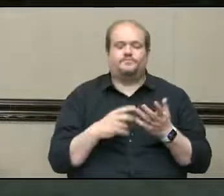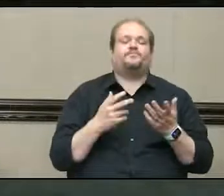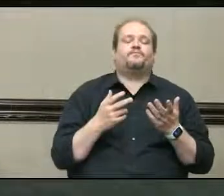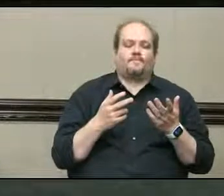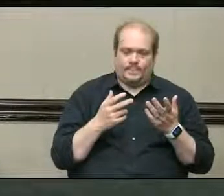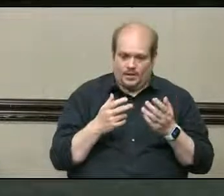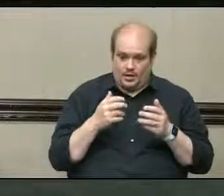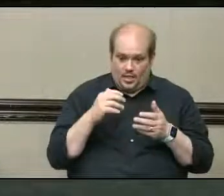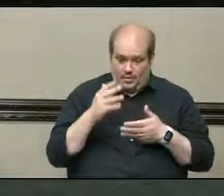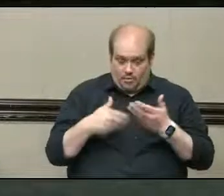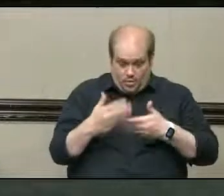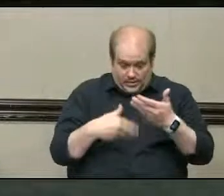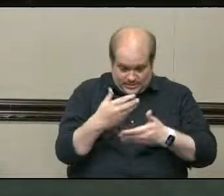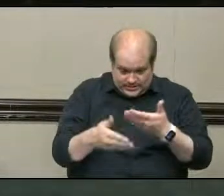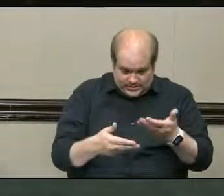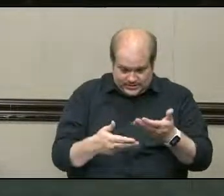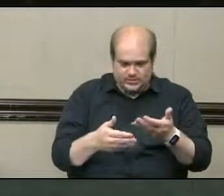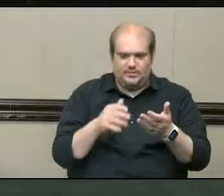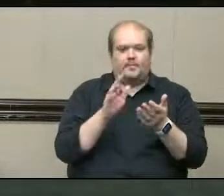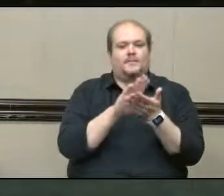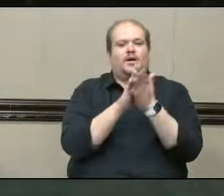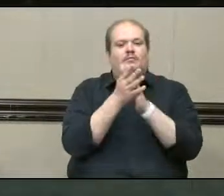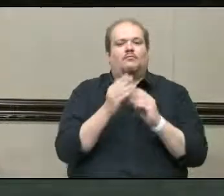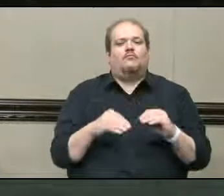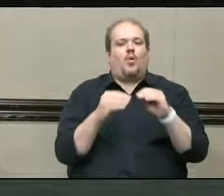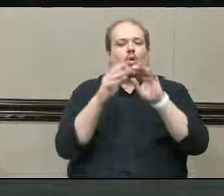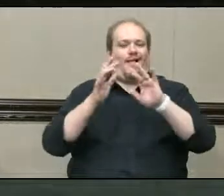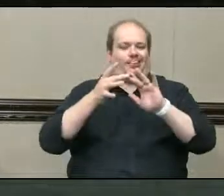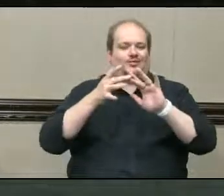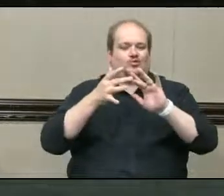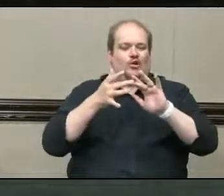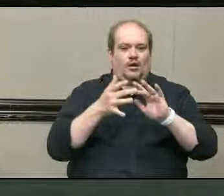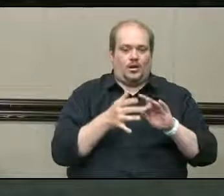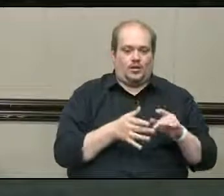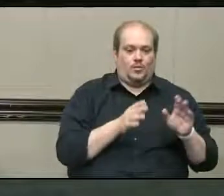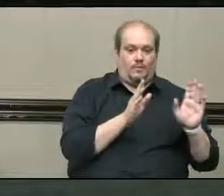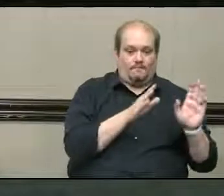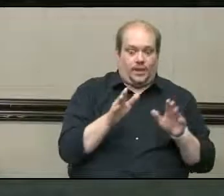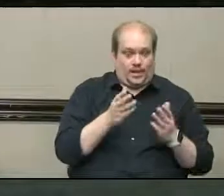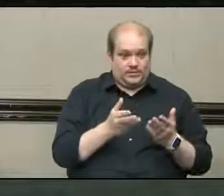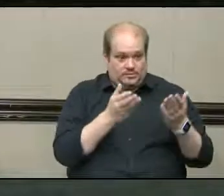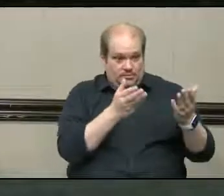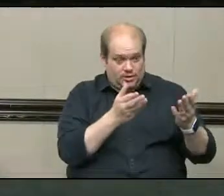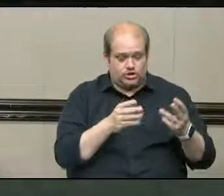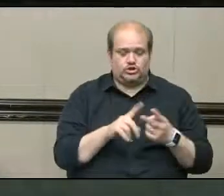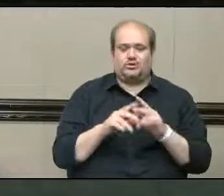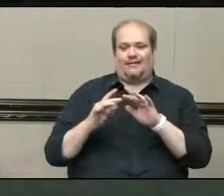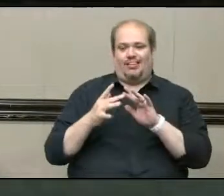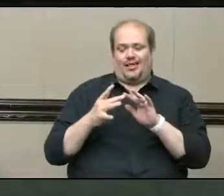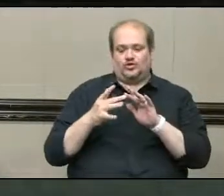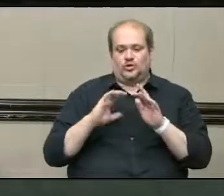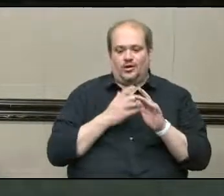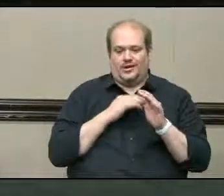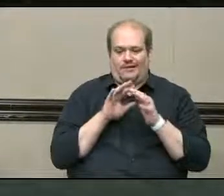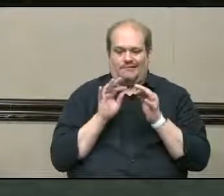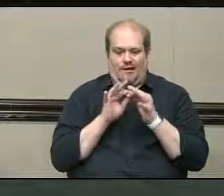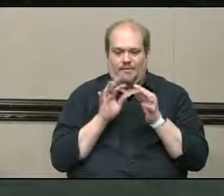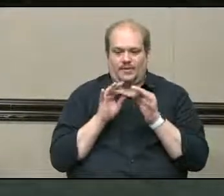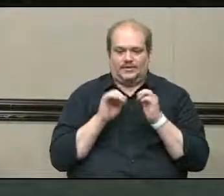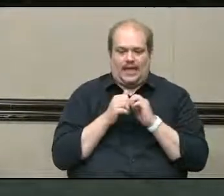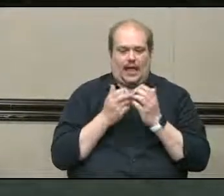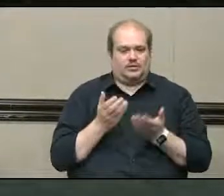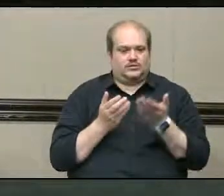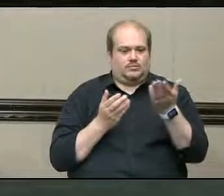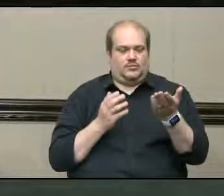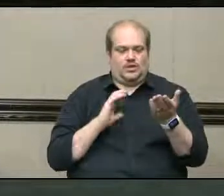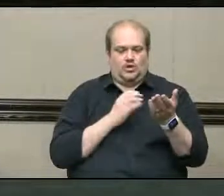going in this process, we went more electronic. Electronic not only in our plan submission, but also electronic in our comments and how we